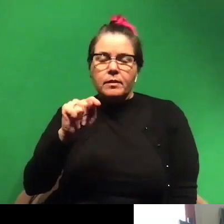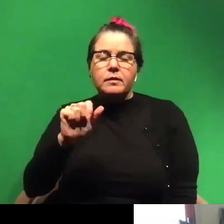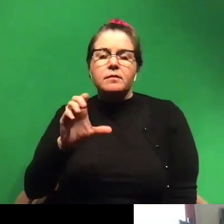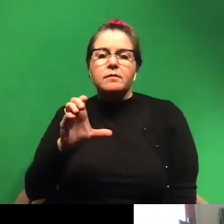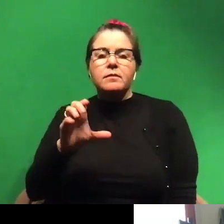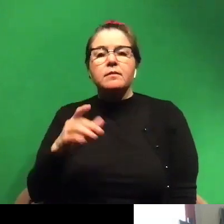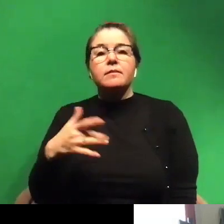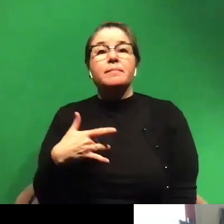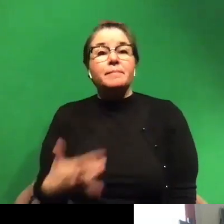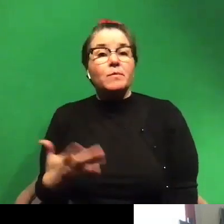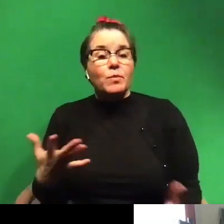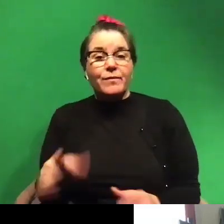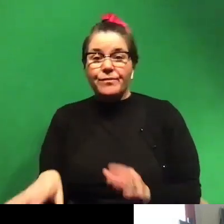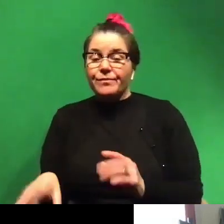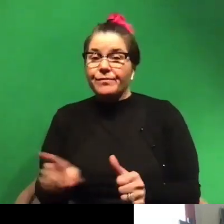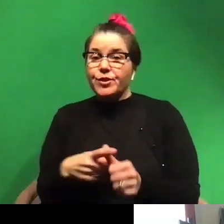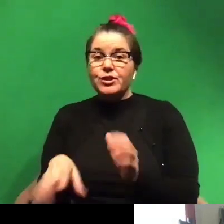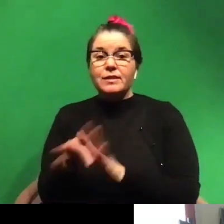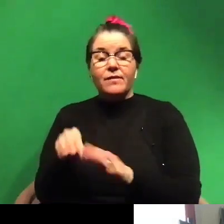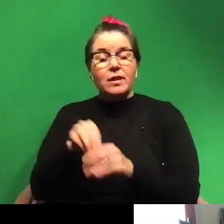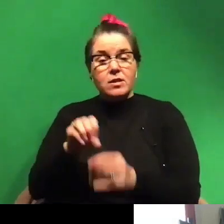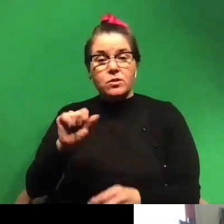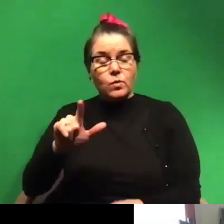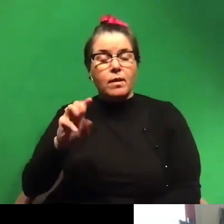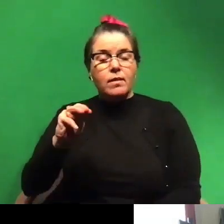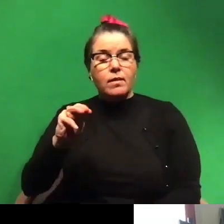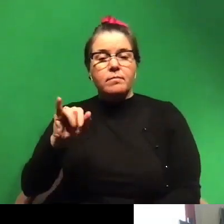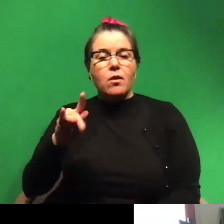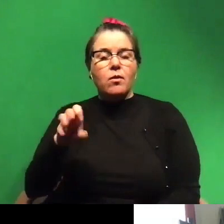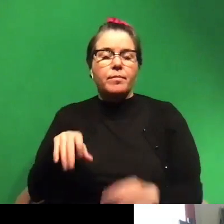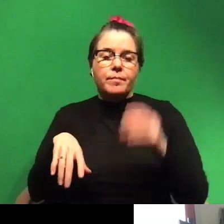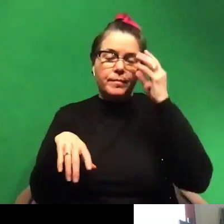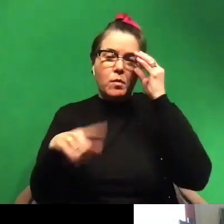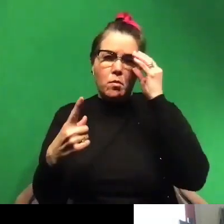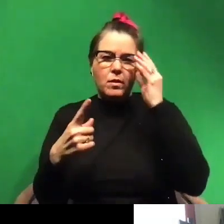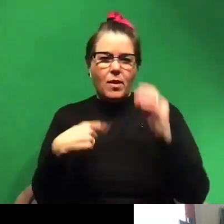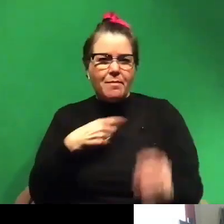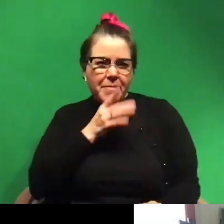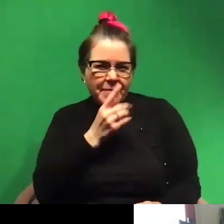that was first discovered in a soil microbe, like Acinomycetes